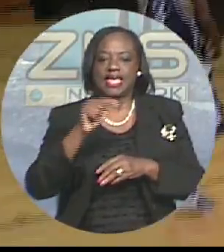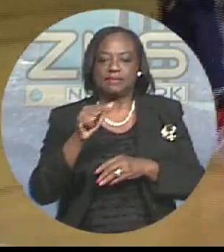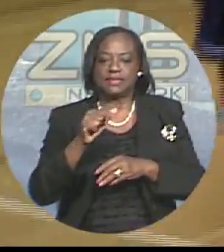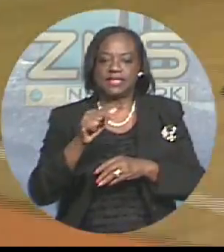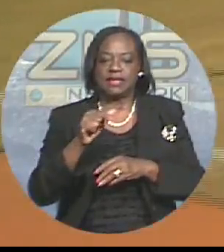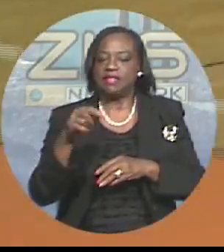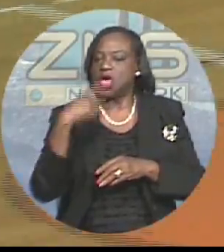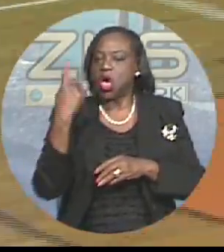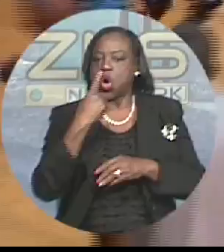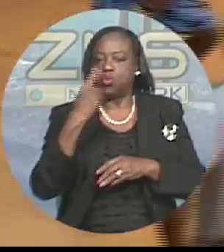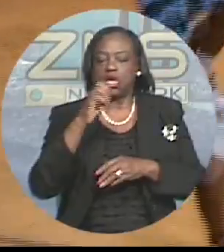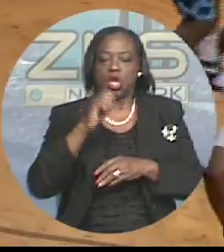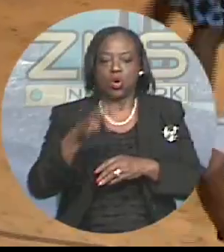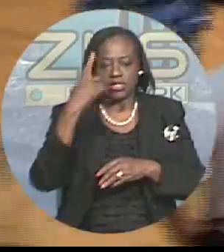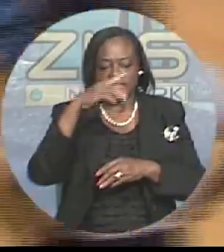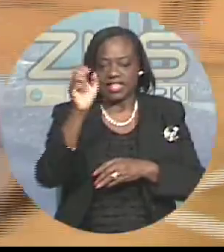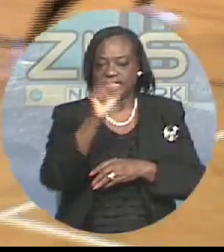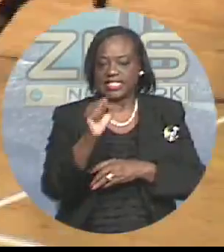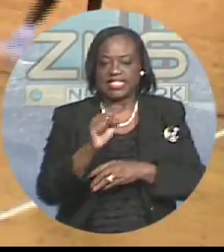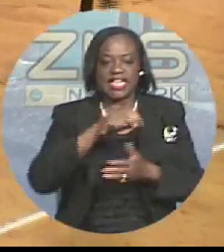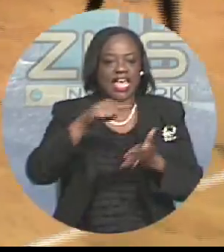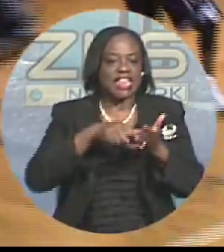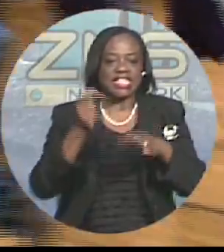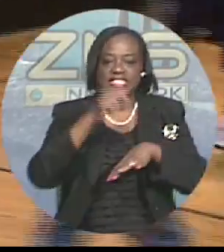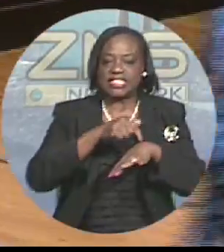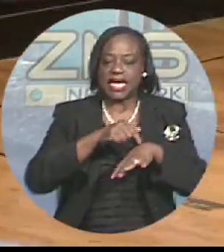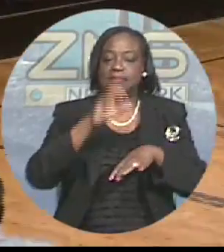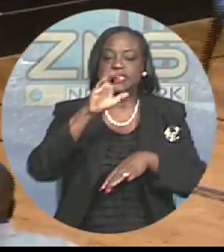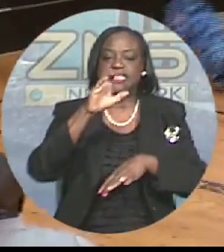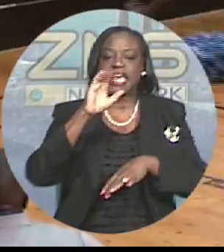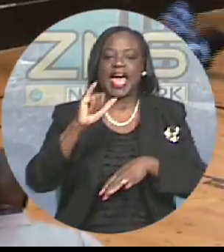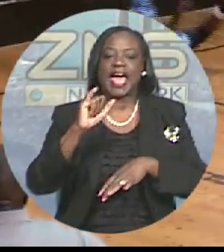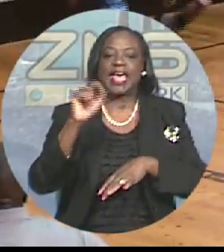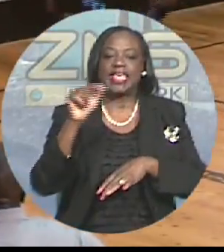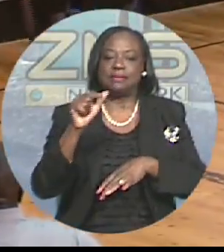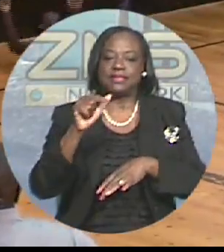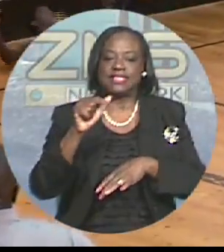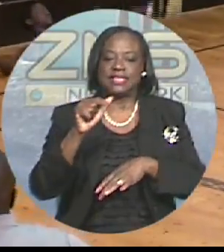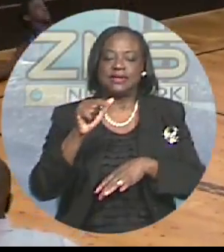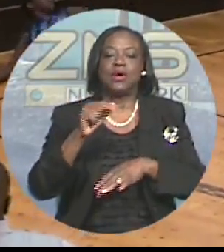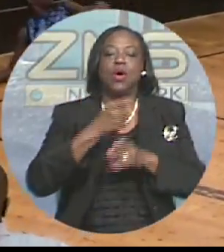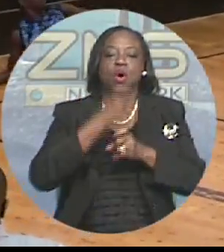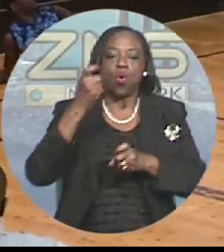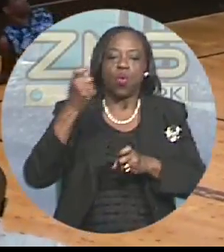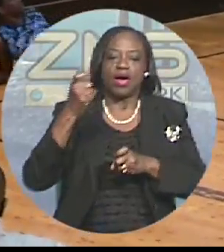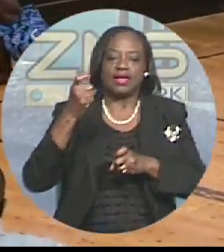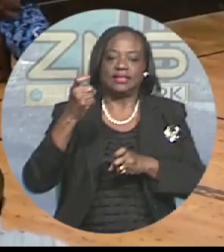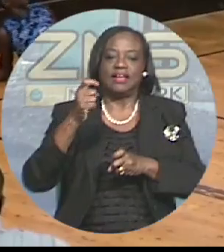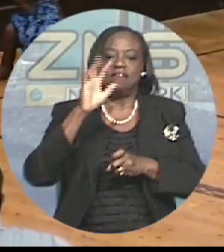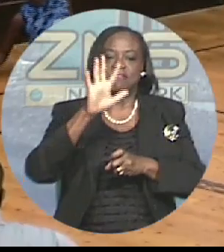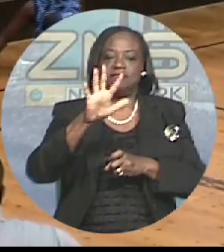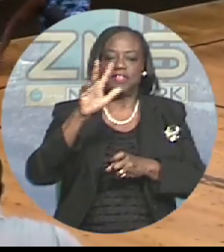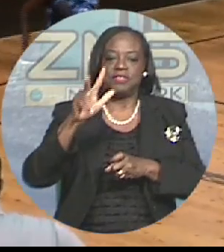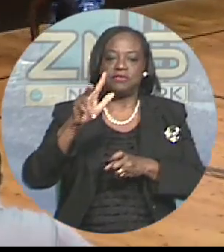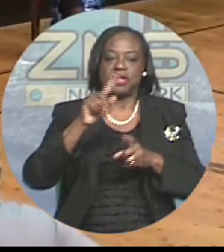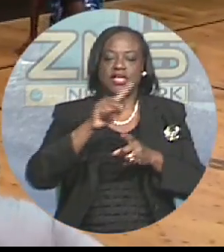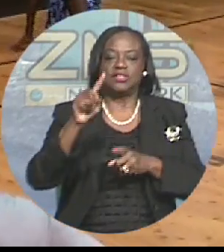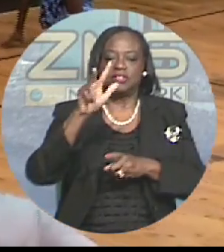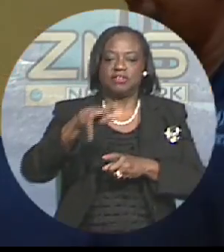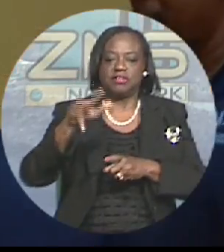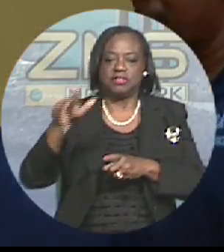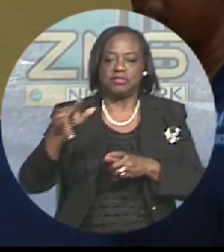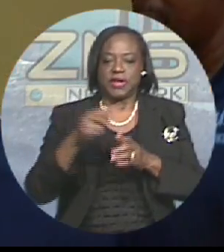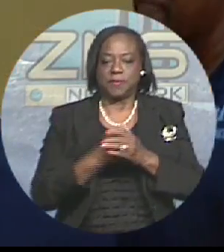only loss of the season. This time around, though, C.I. Gibson getting revenge, winning big